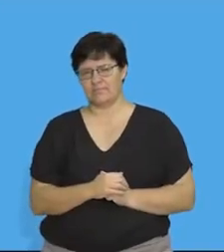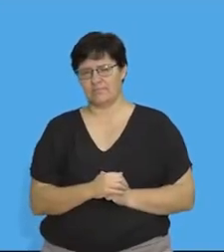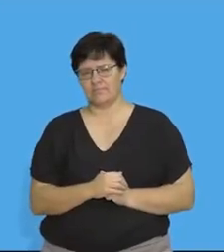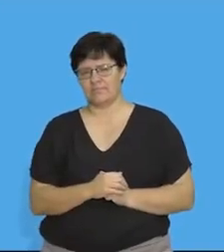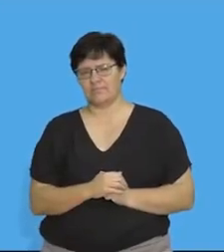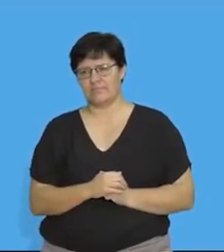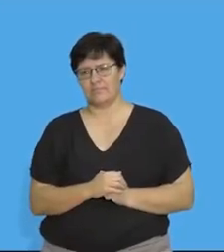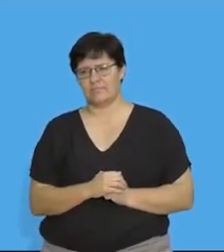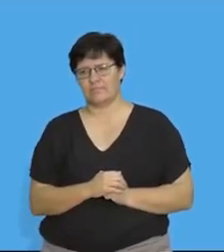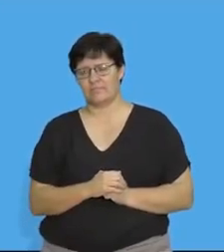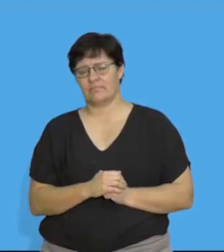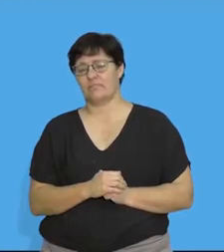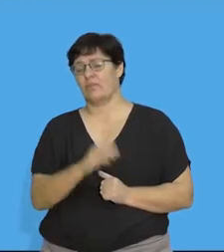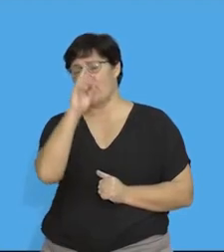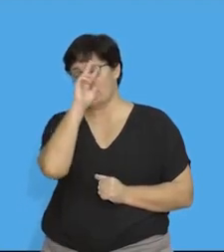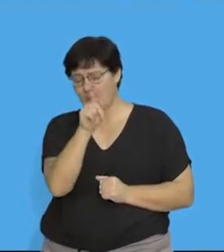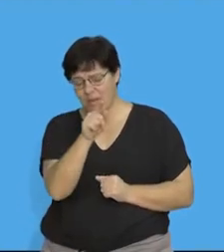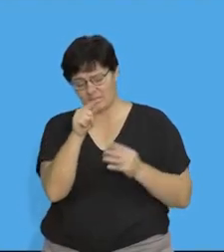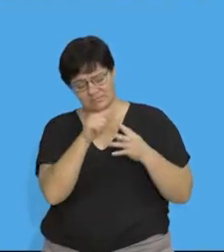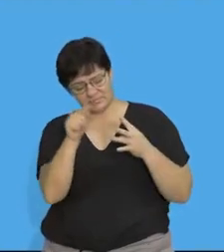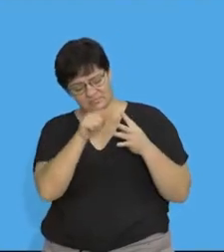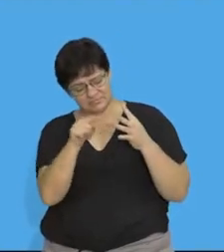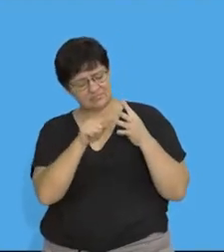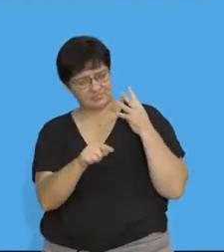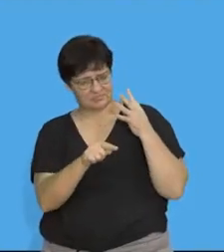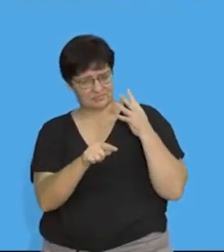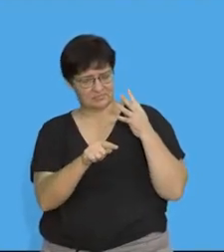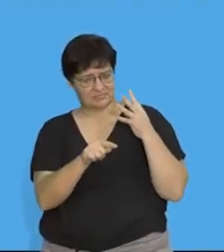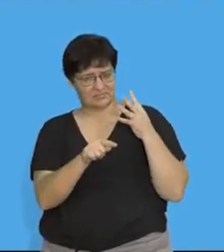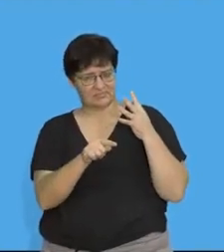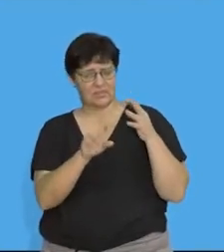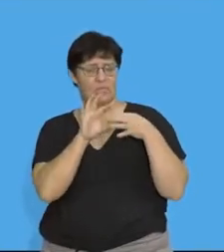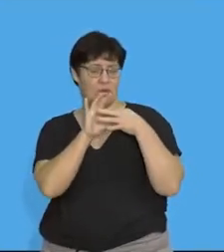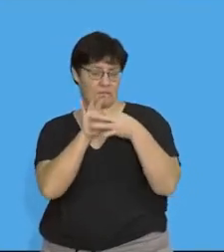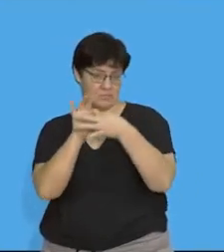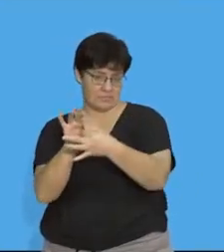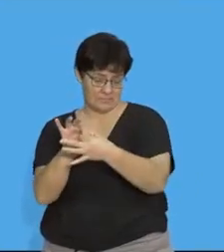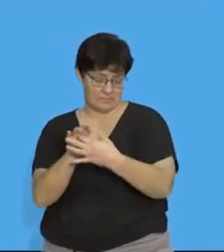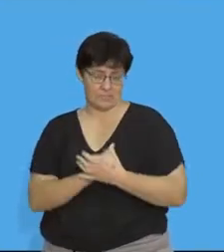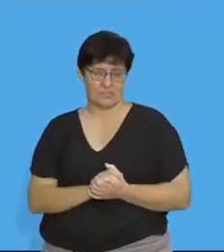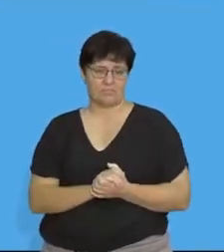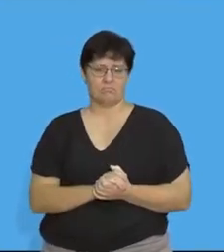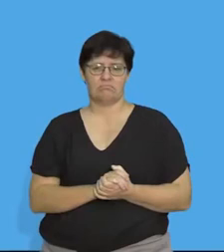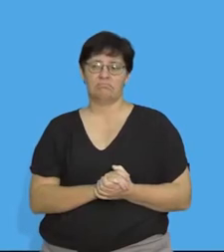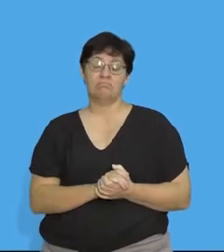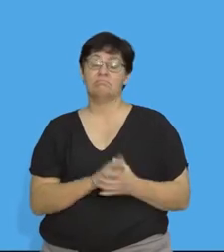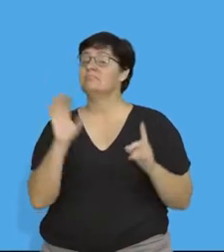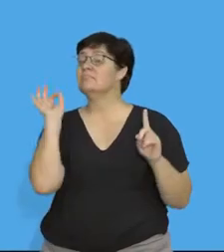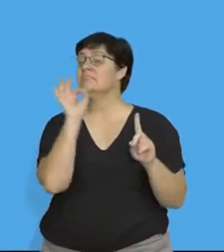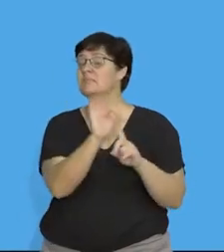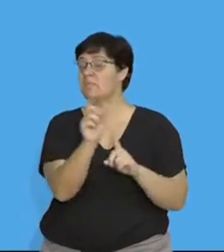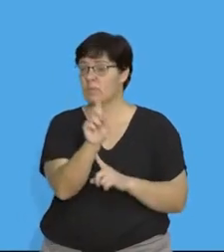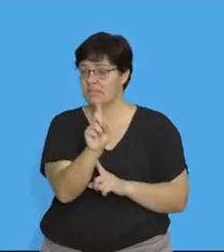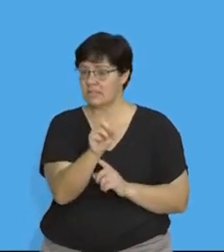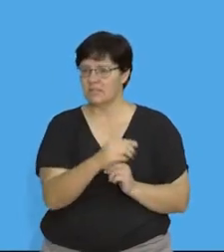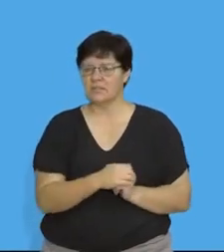remember that there are various types of relationships. And these types of relationships specifically can